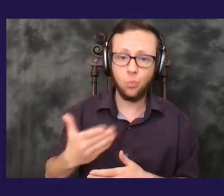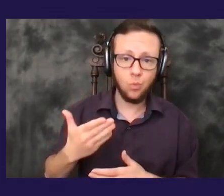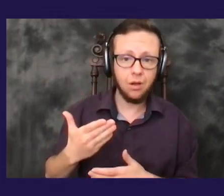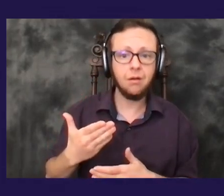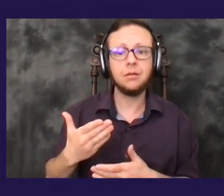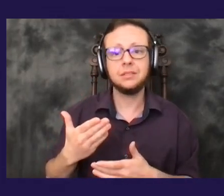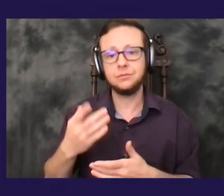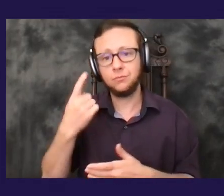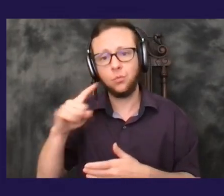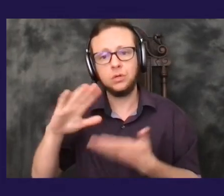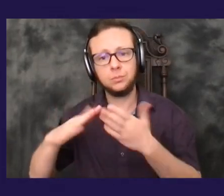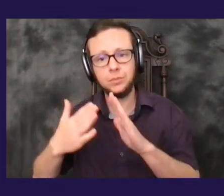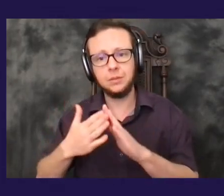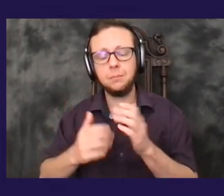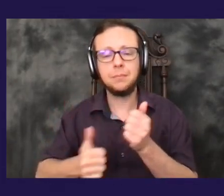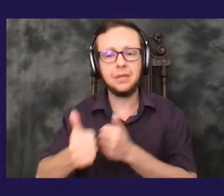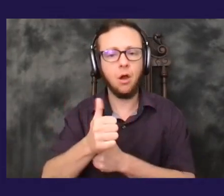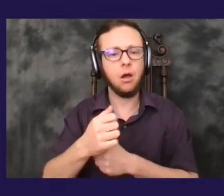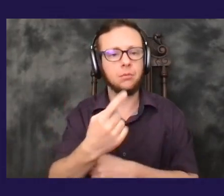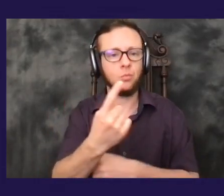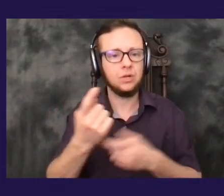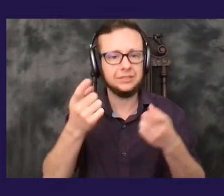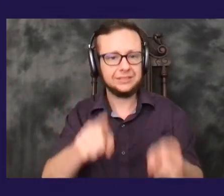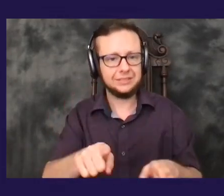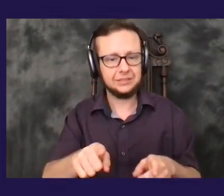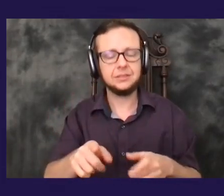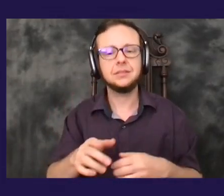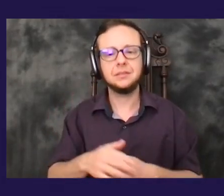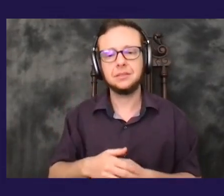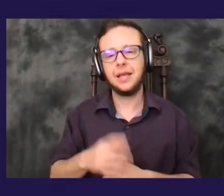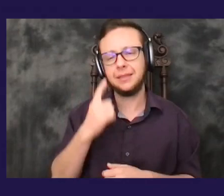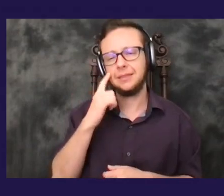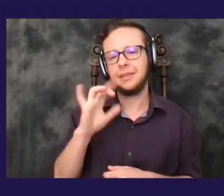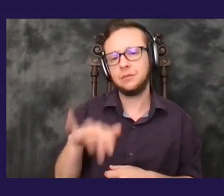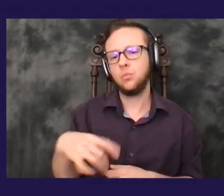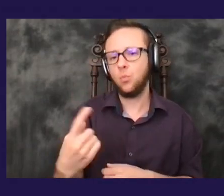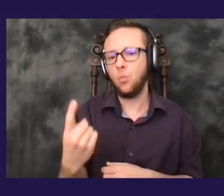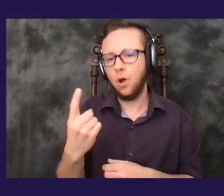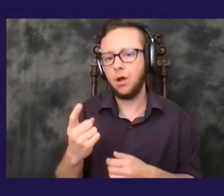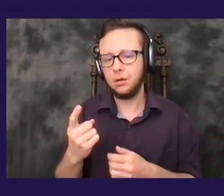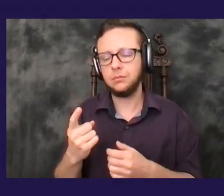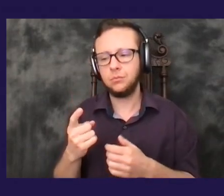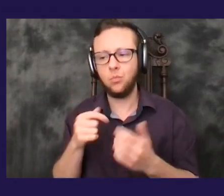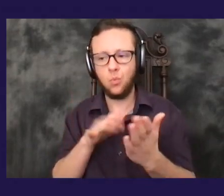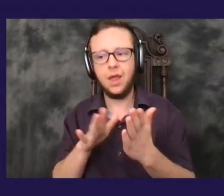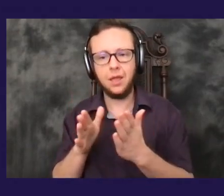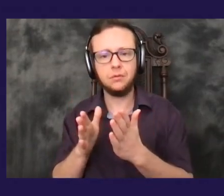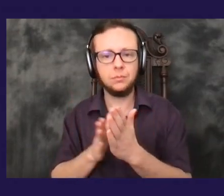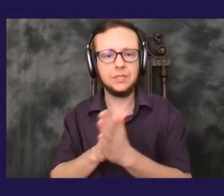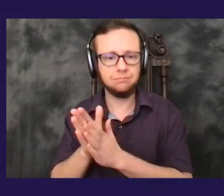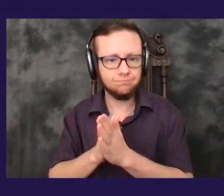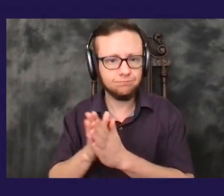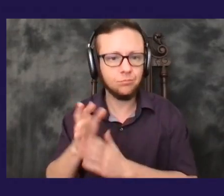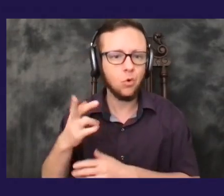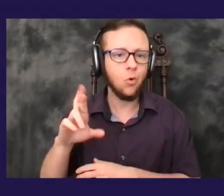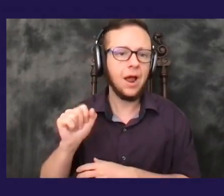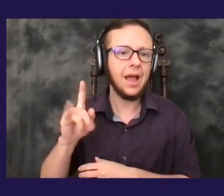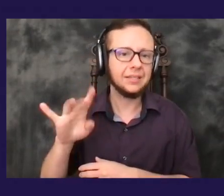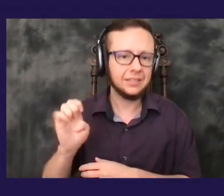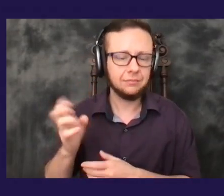incident as it's occurring. So I think that's one great way to be proactive. Another thing we